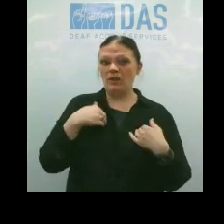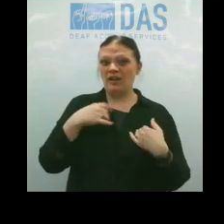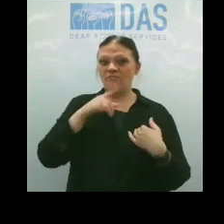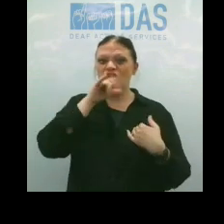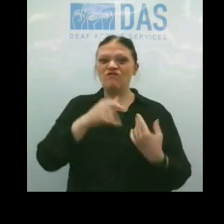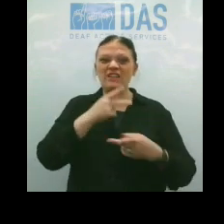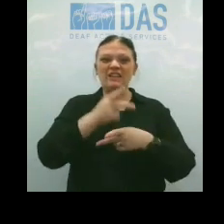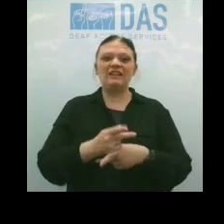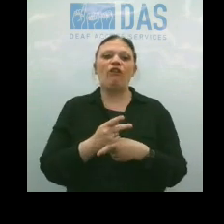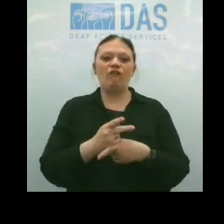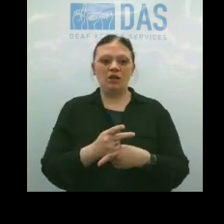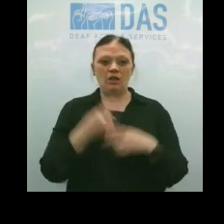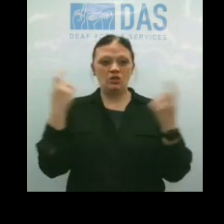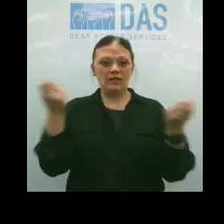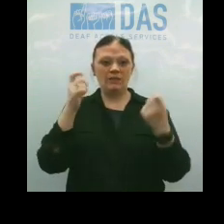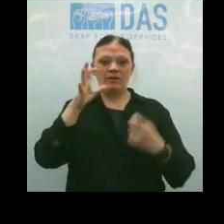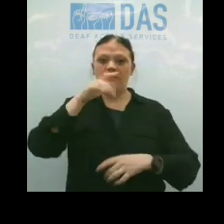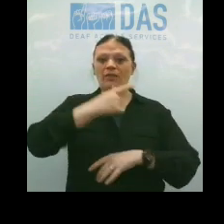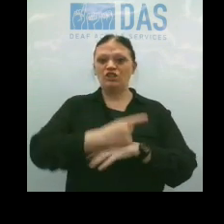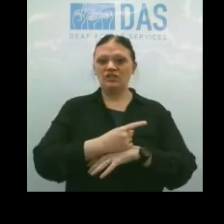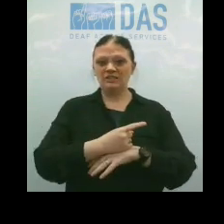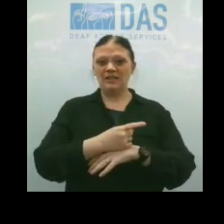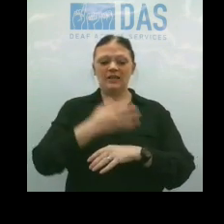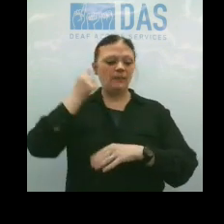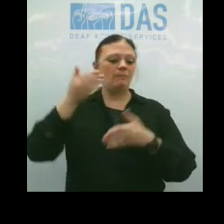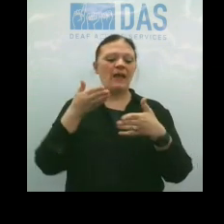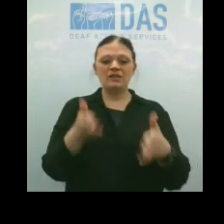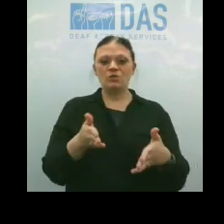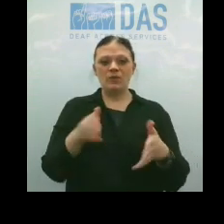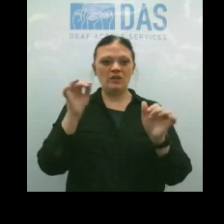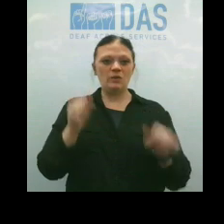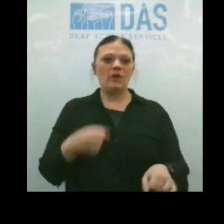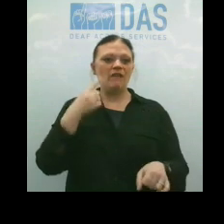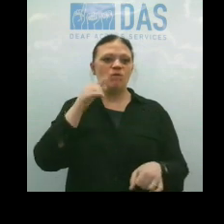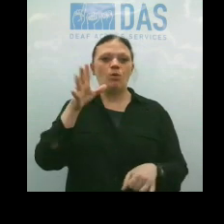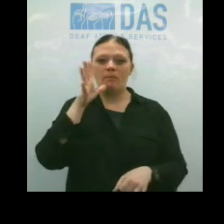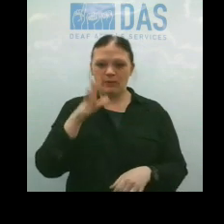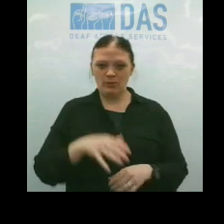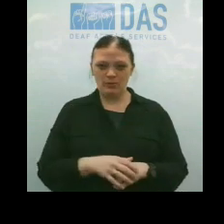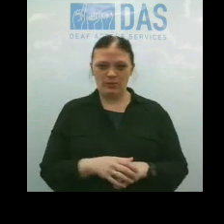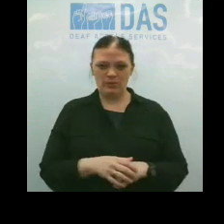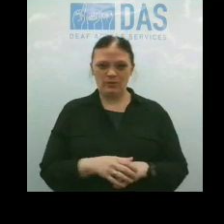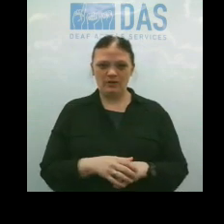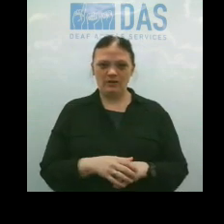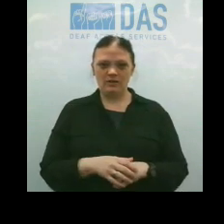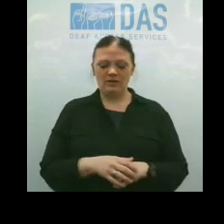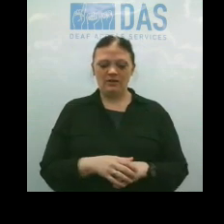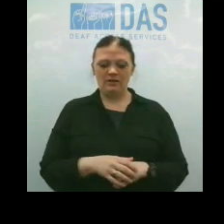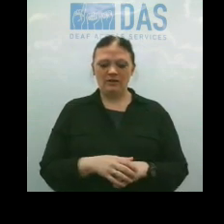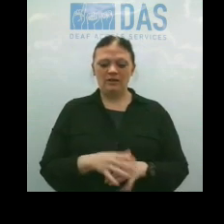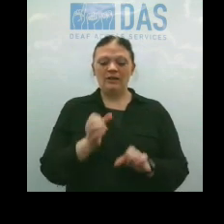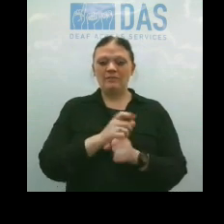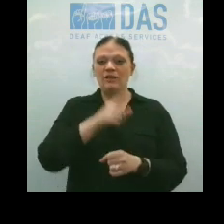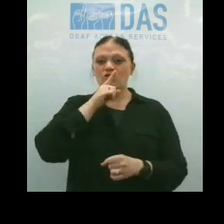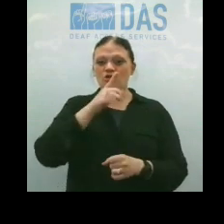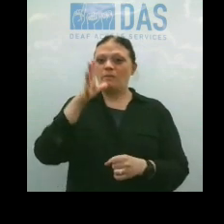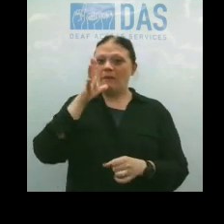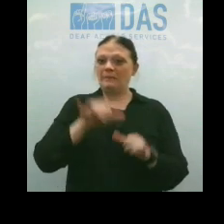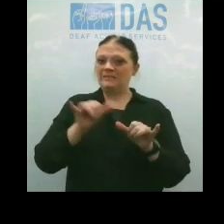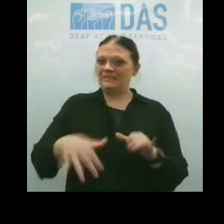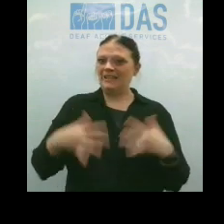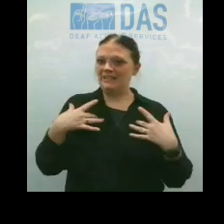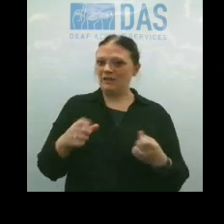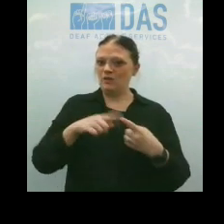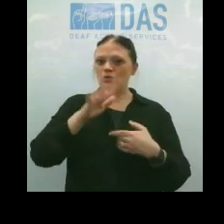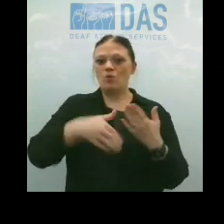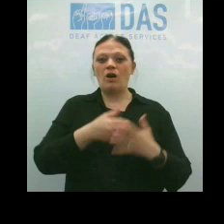careful and celebrate Mother's Day in the best way that you can for your mother, which is to make certain that she's healthy. So to